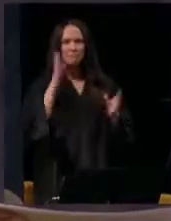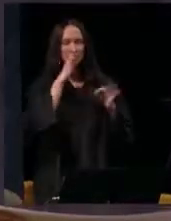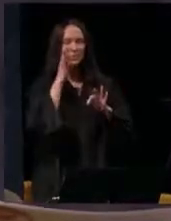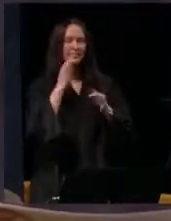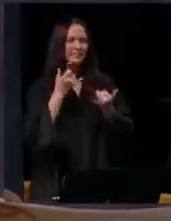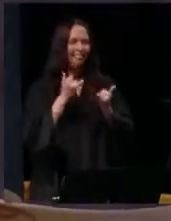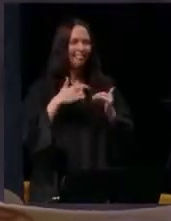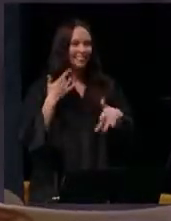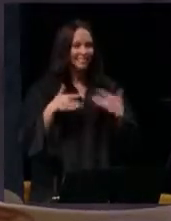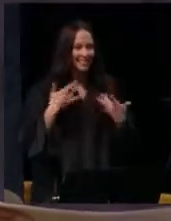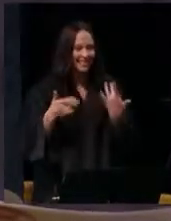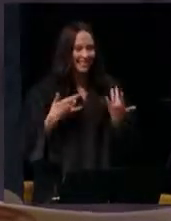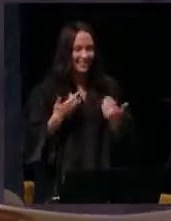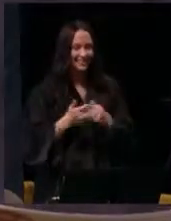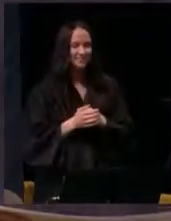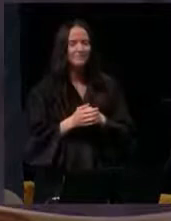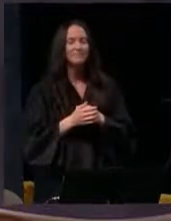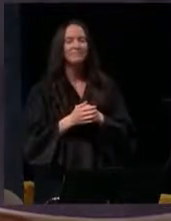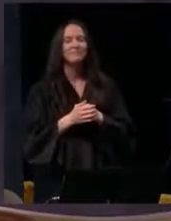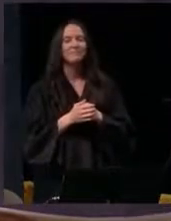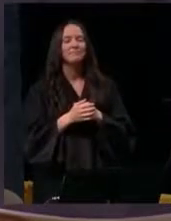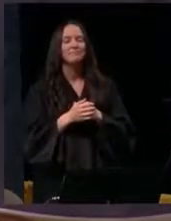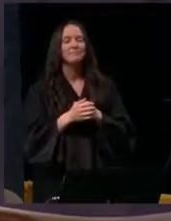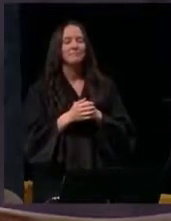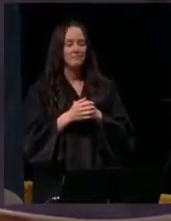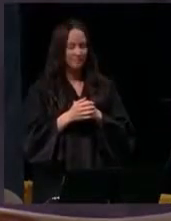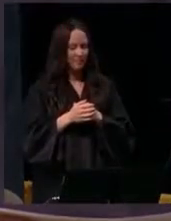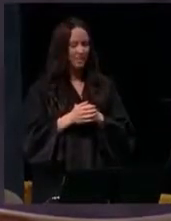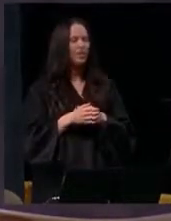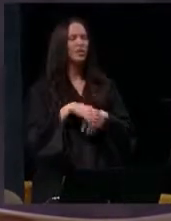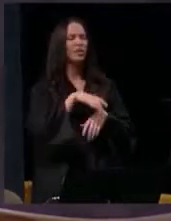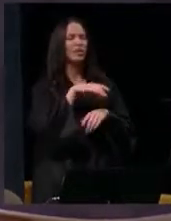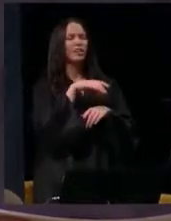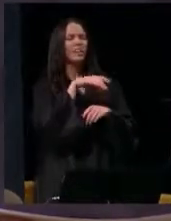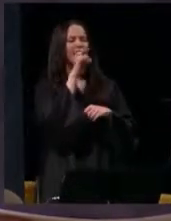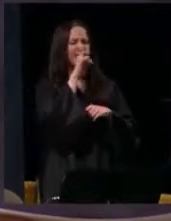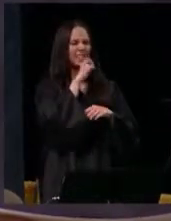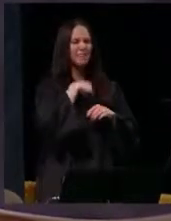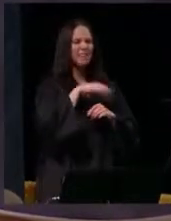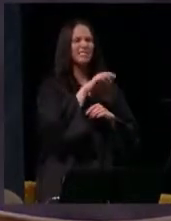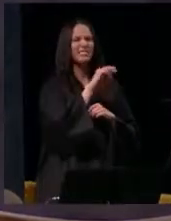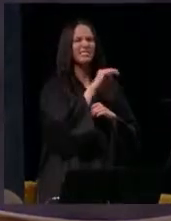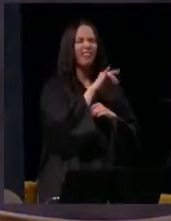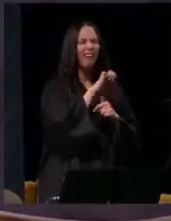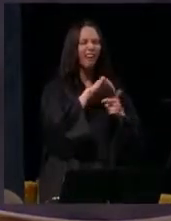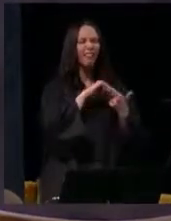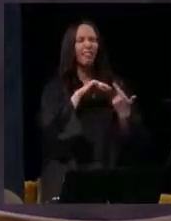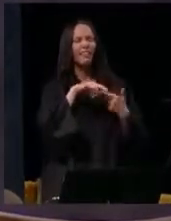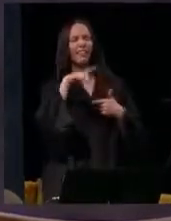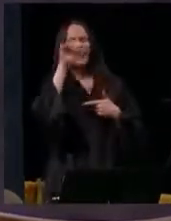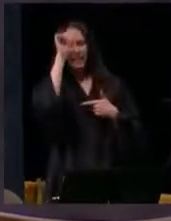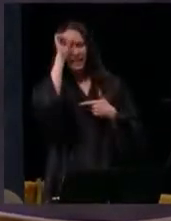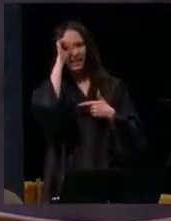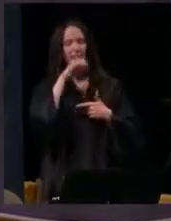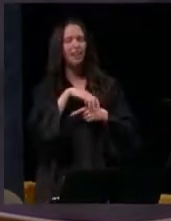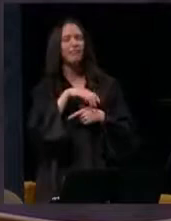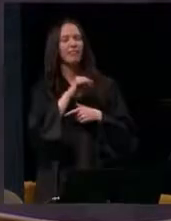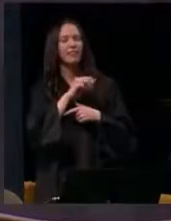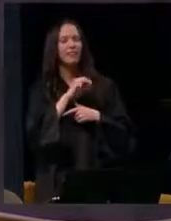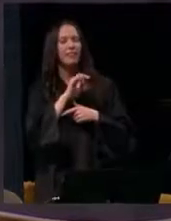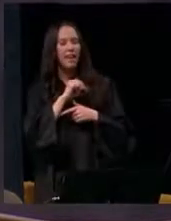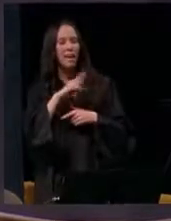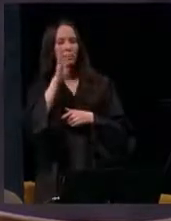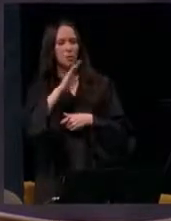exciting. Egypt has the Nile, India has the Ganges, Brazil has the Amazon, we have the mighty Red.